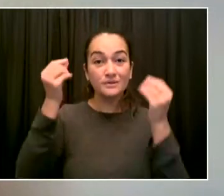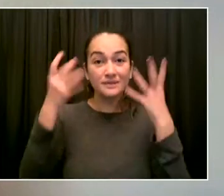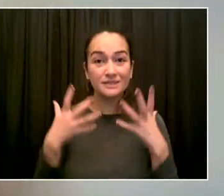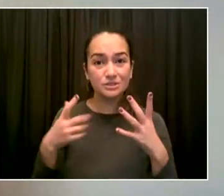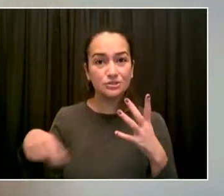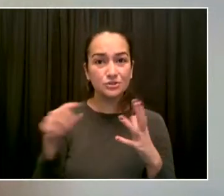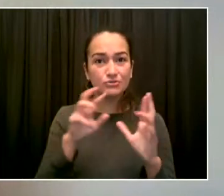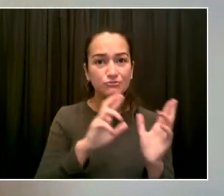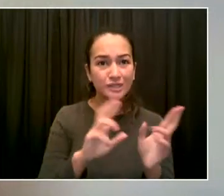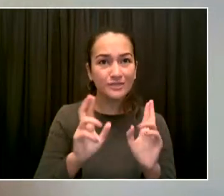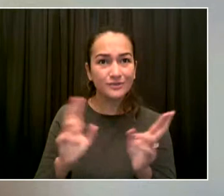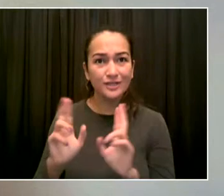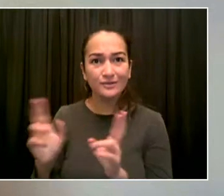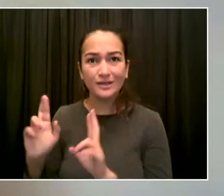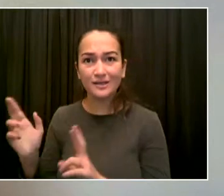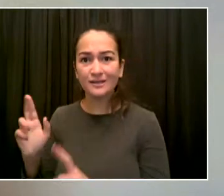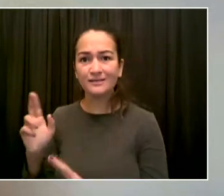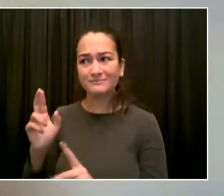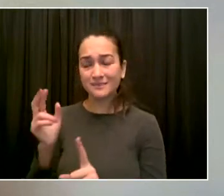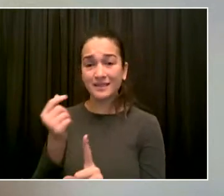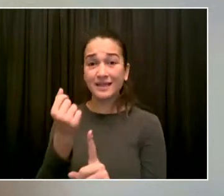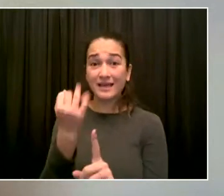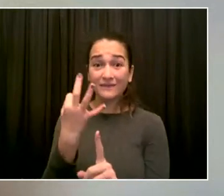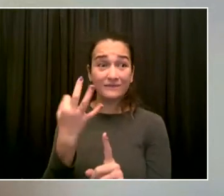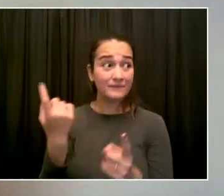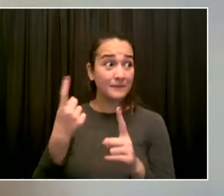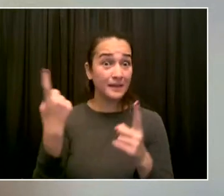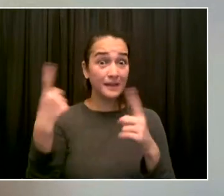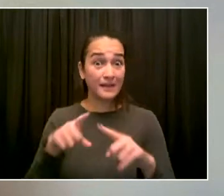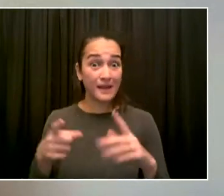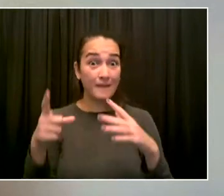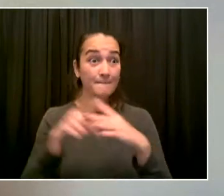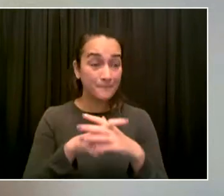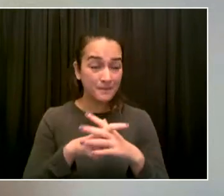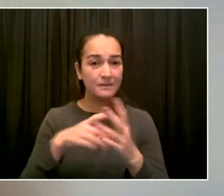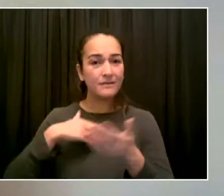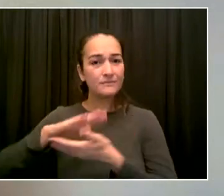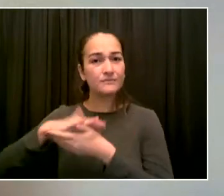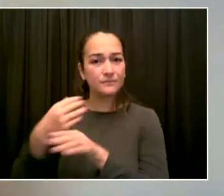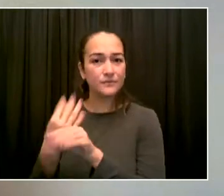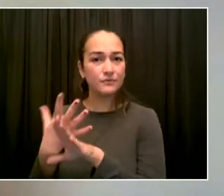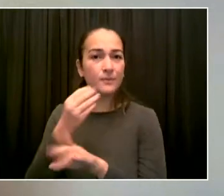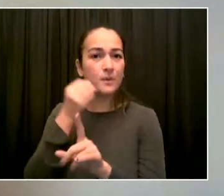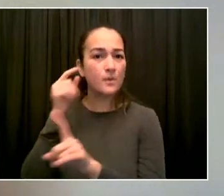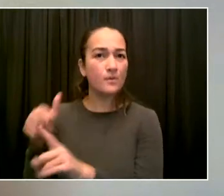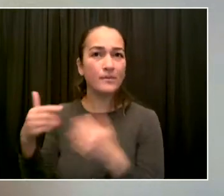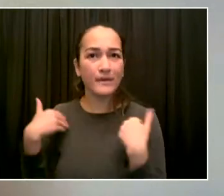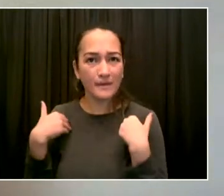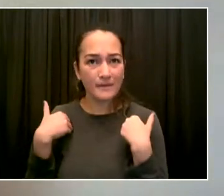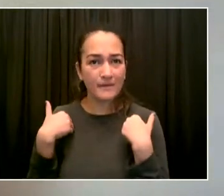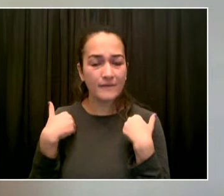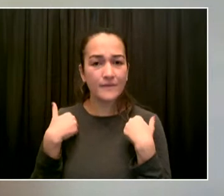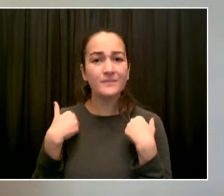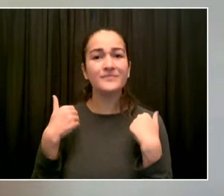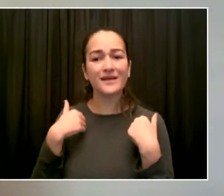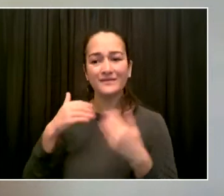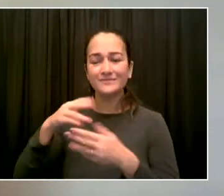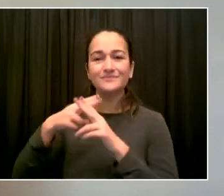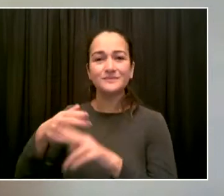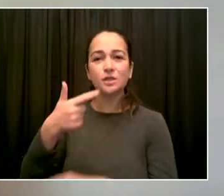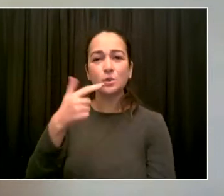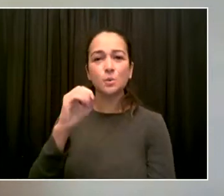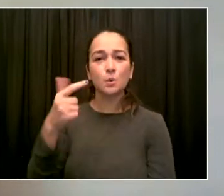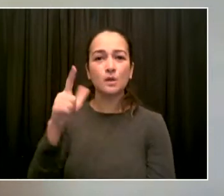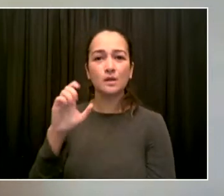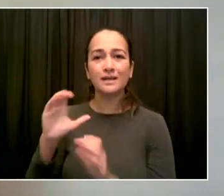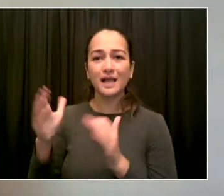sure that every school was set up and ready to shift immediately. And remember, we got over 500,000 devices into the hands of our students. And so we